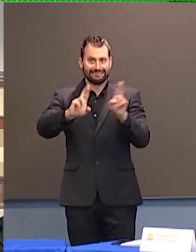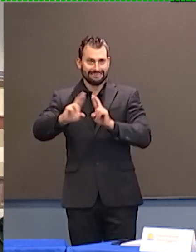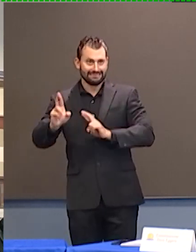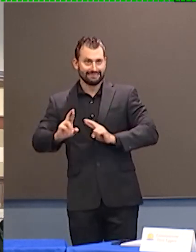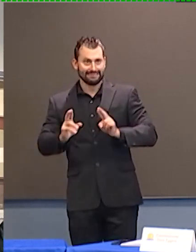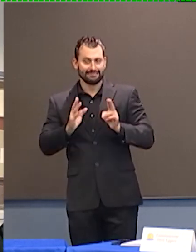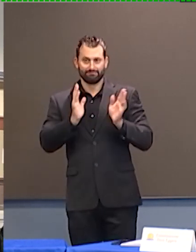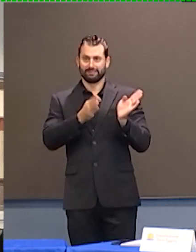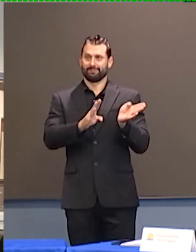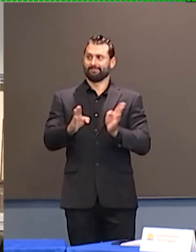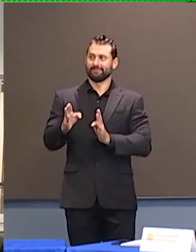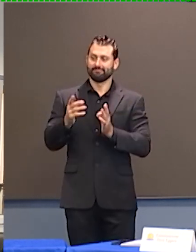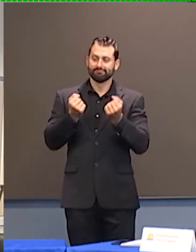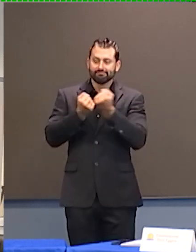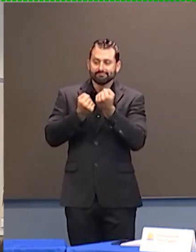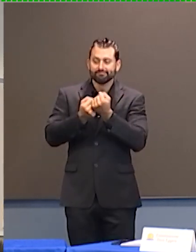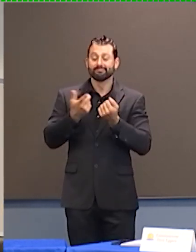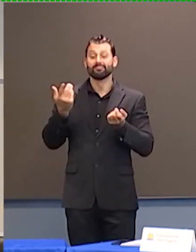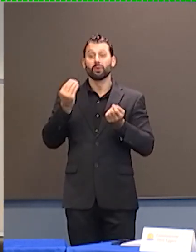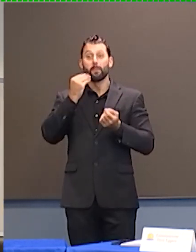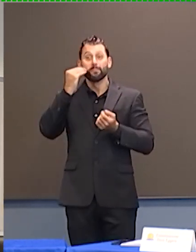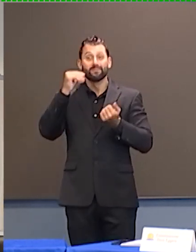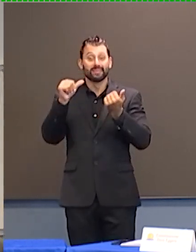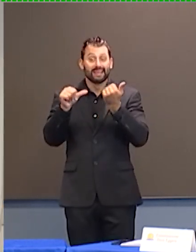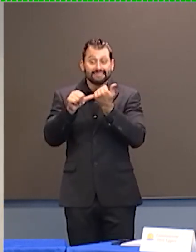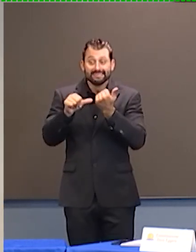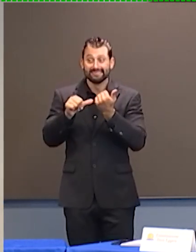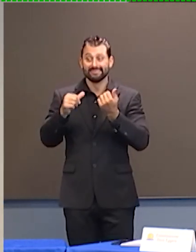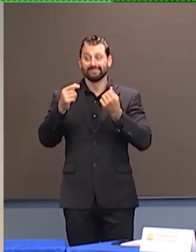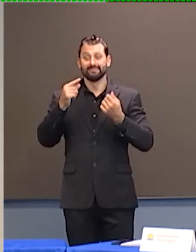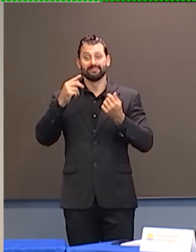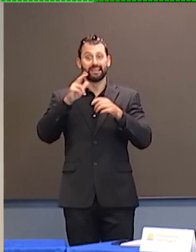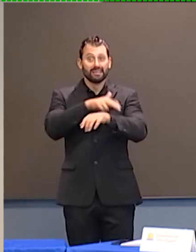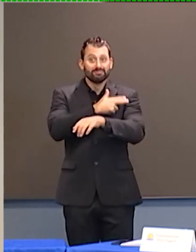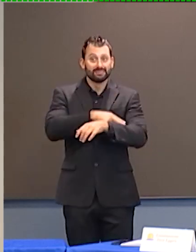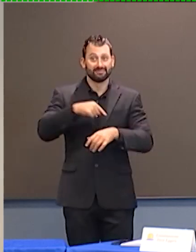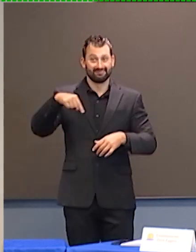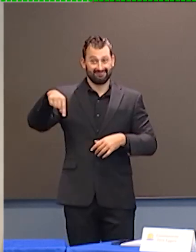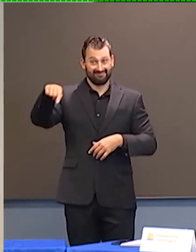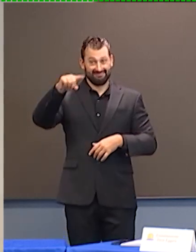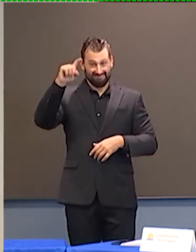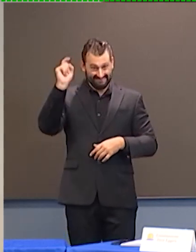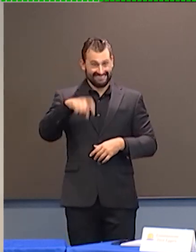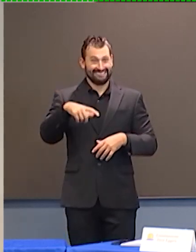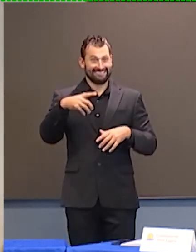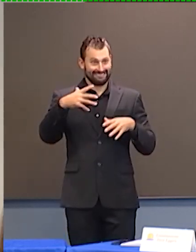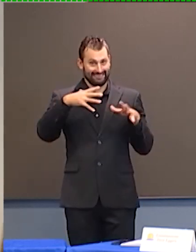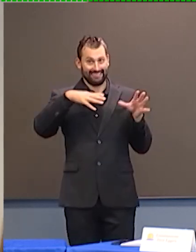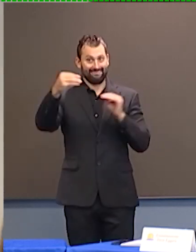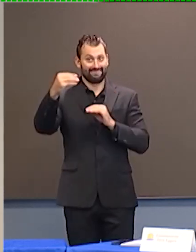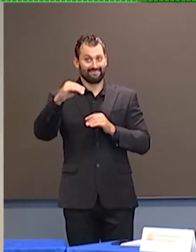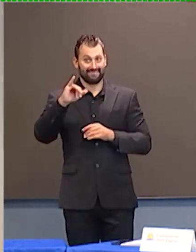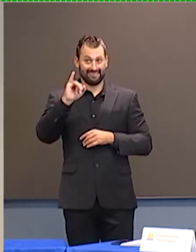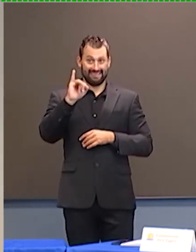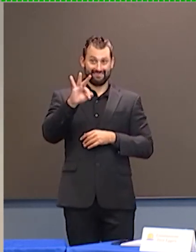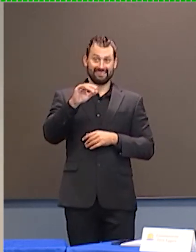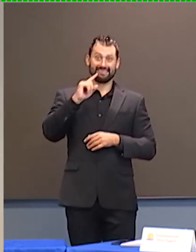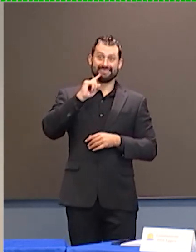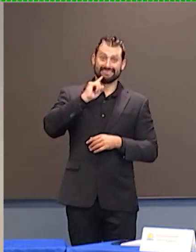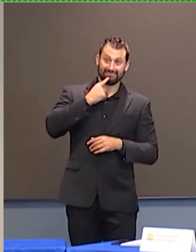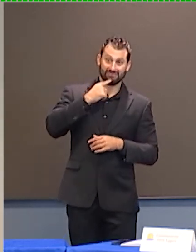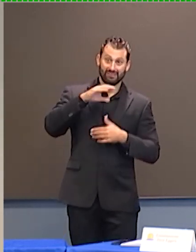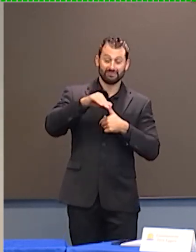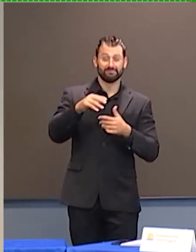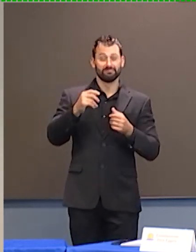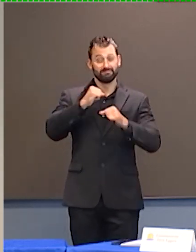living facilities for a category three that's 51 for a category four that's 125 for a category